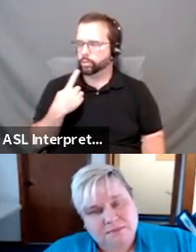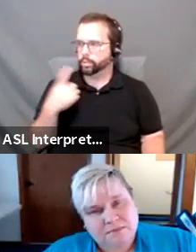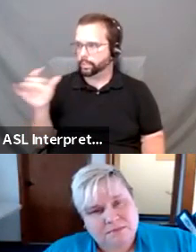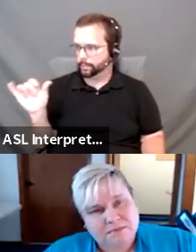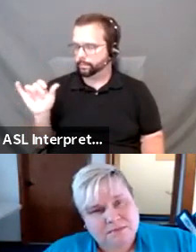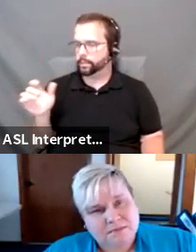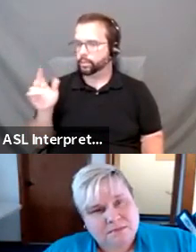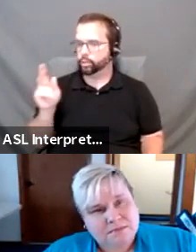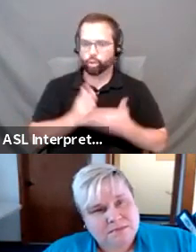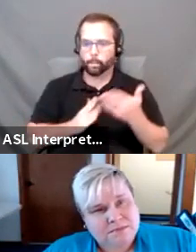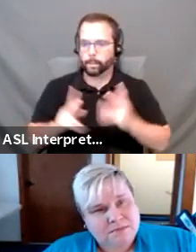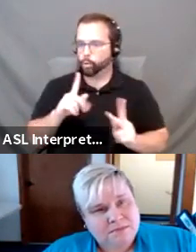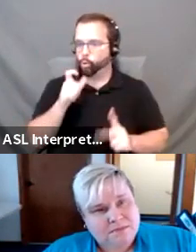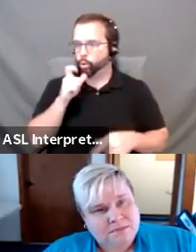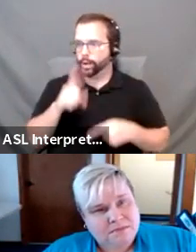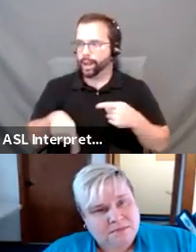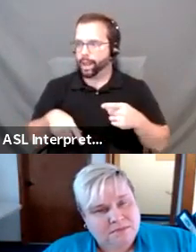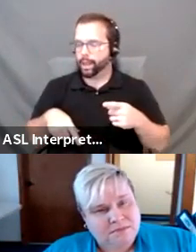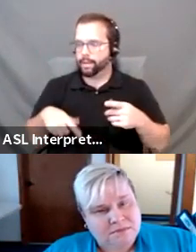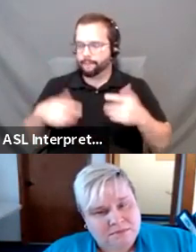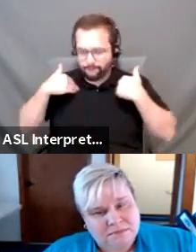physically travel. Again, we've got